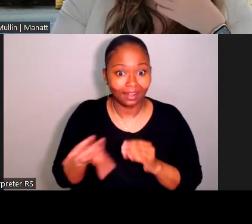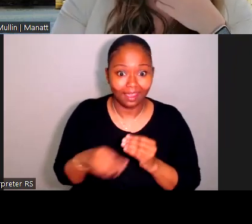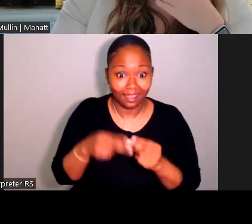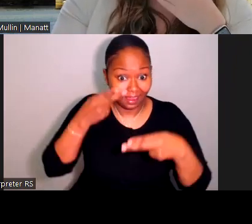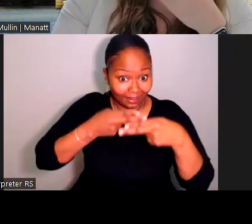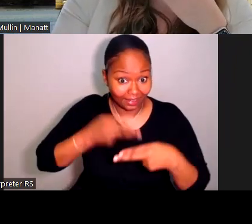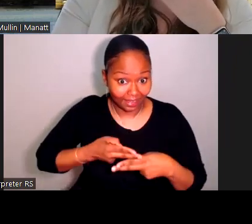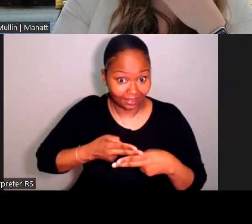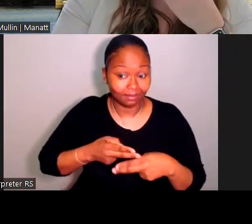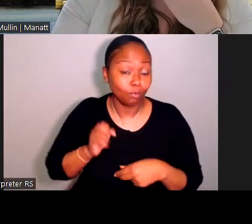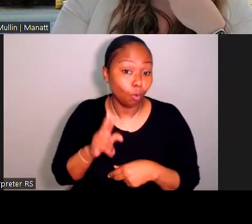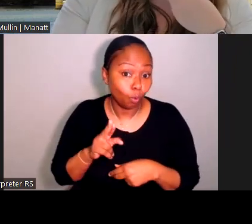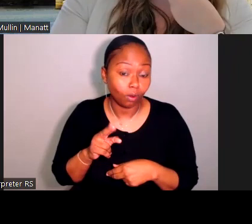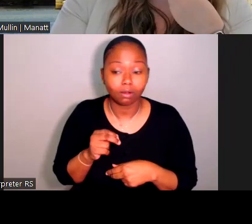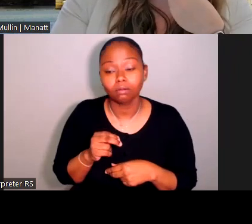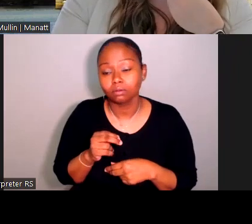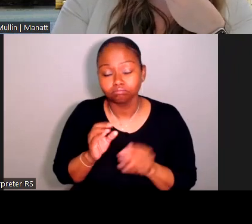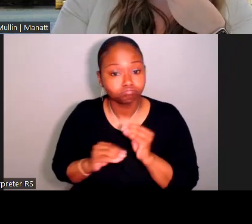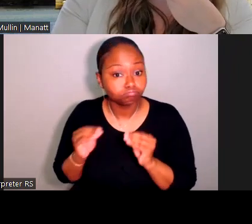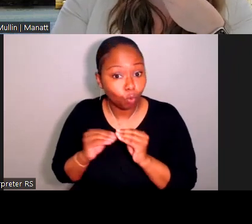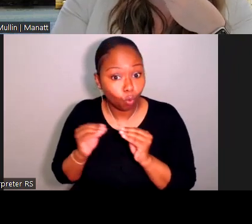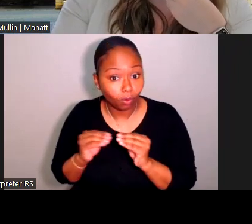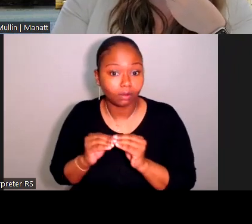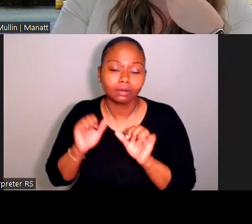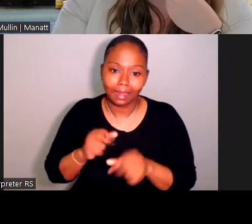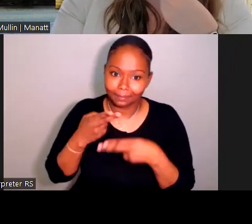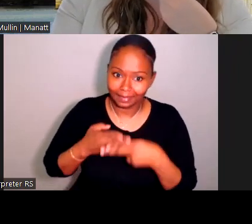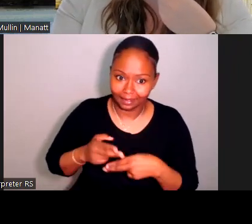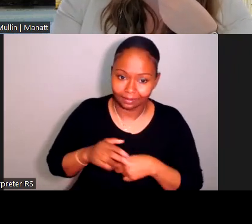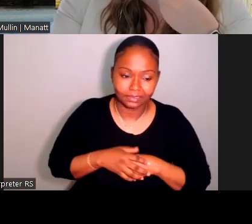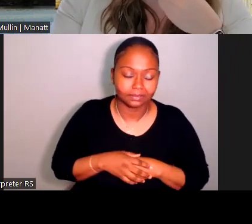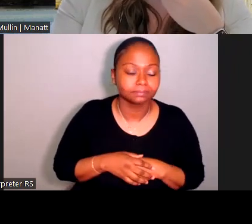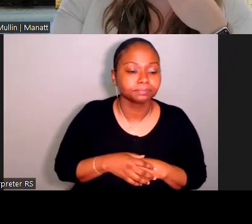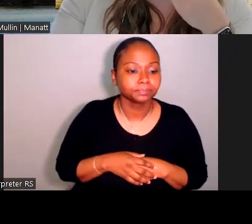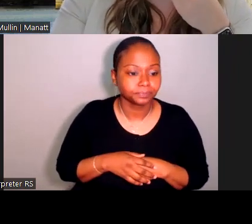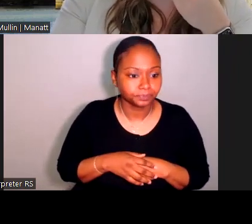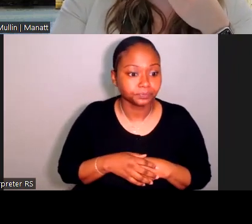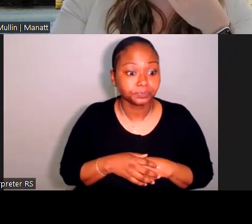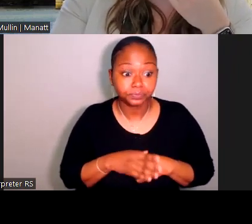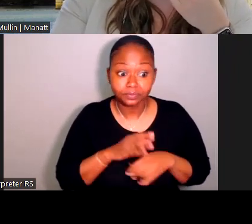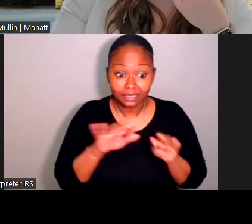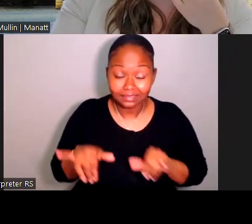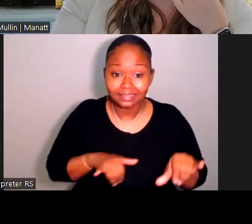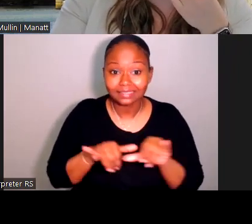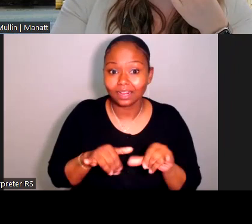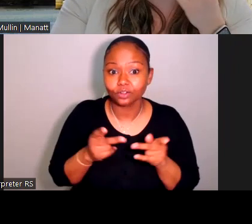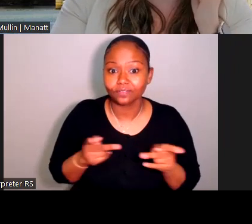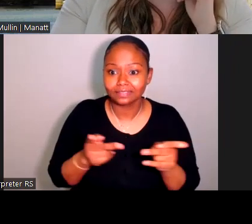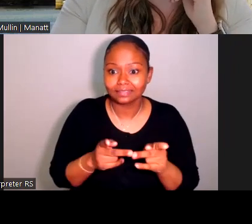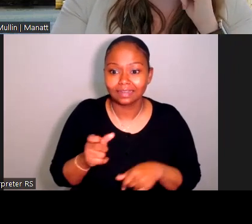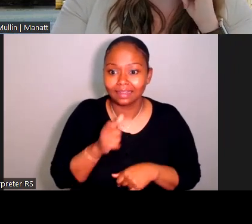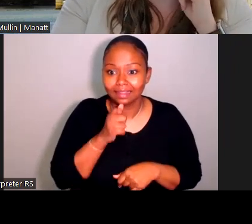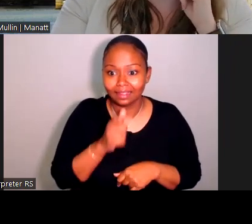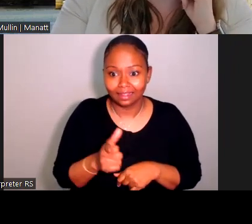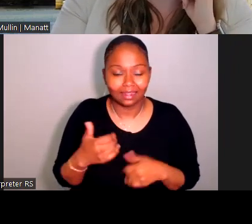resident designated visitors can be named. And then we note here at the bottom that as a standard, facilities may not limit the number of individuals who